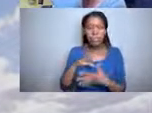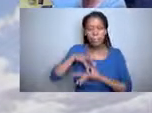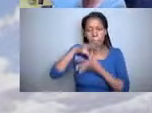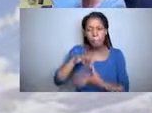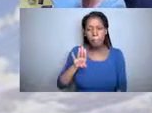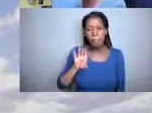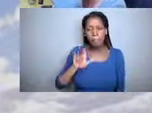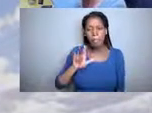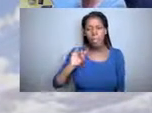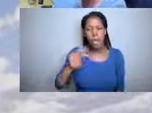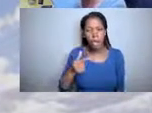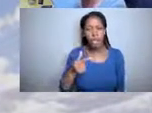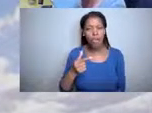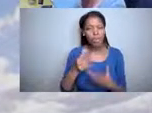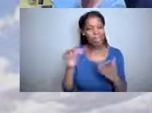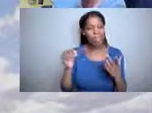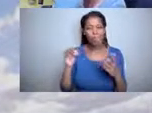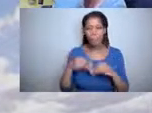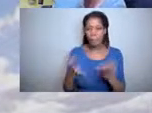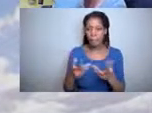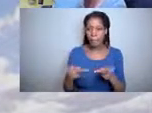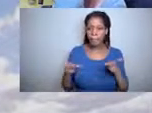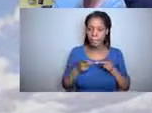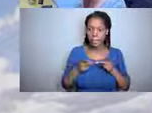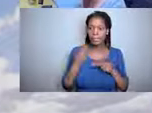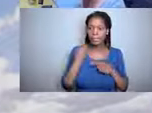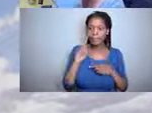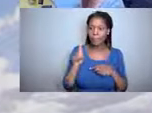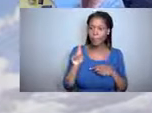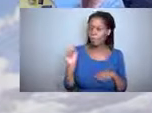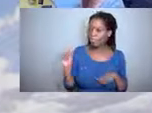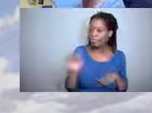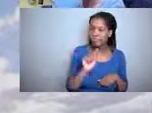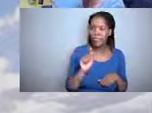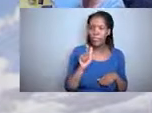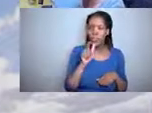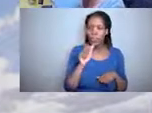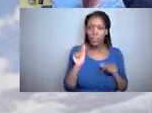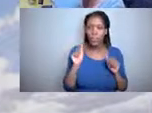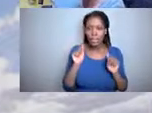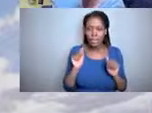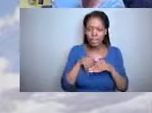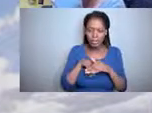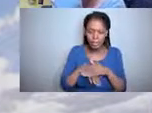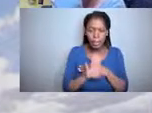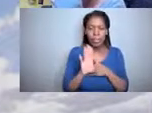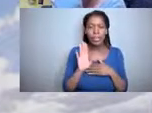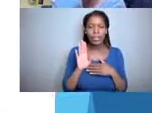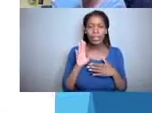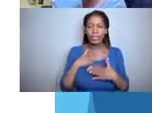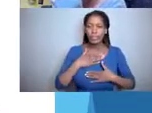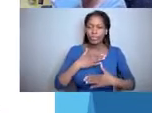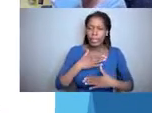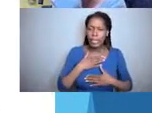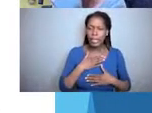their breath be relaxed focus refocus um let's see here so